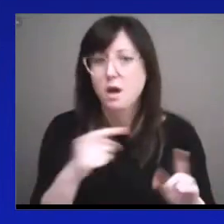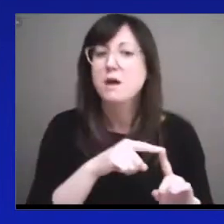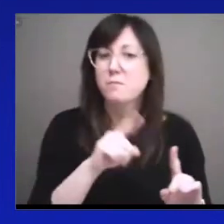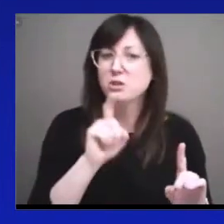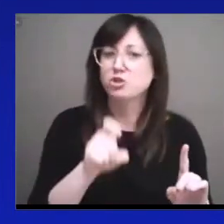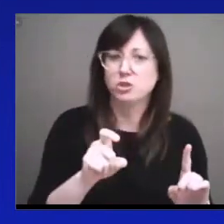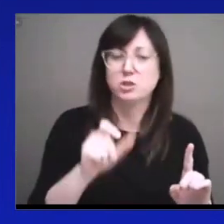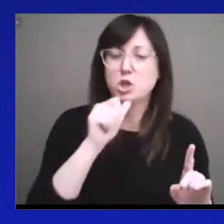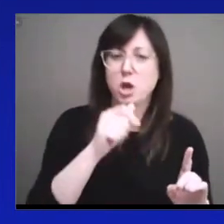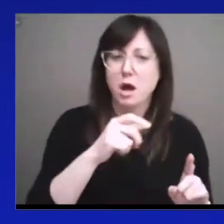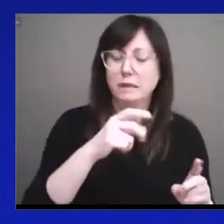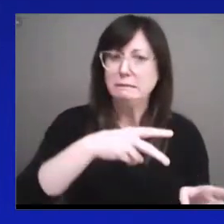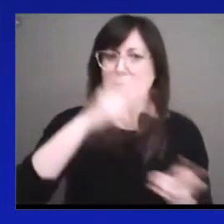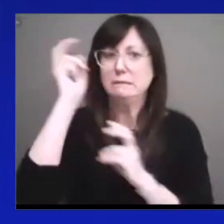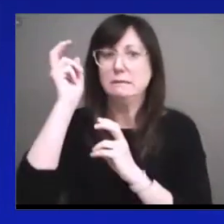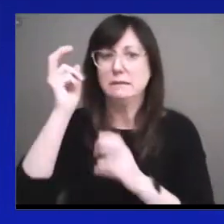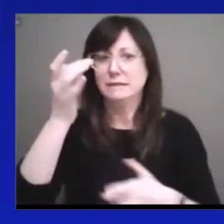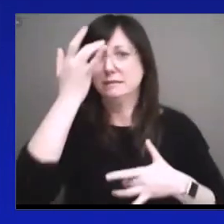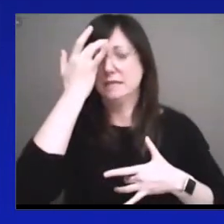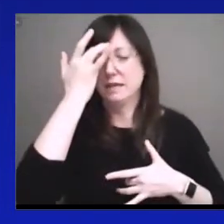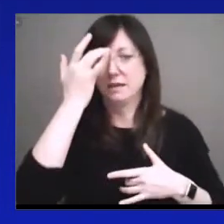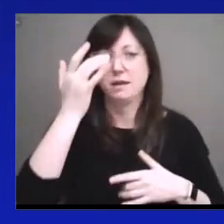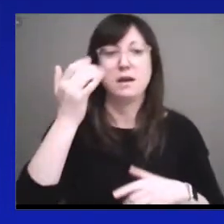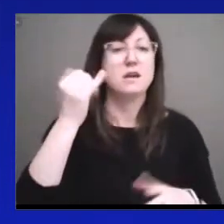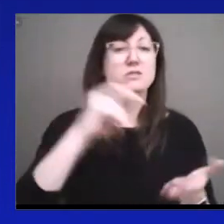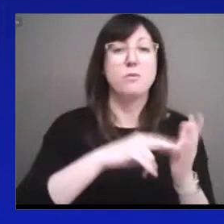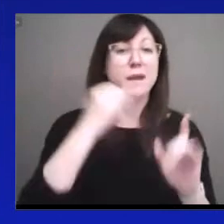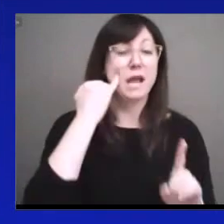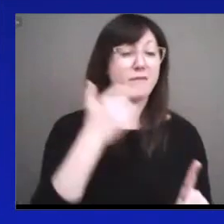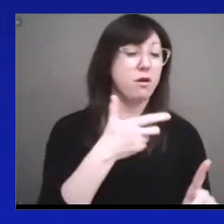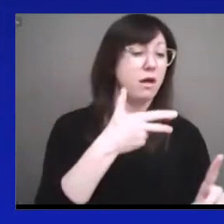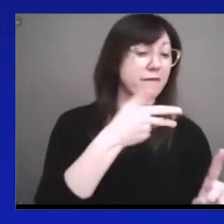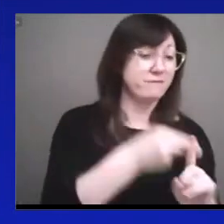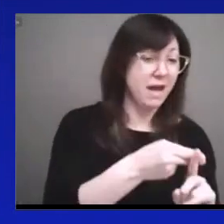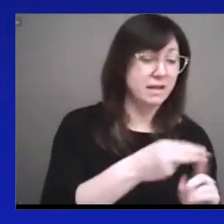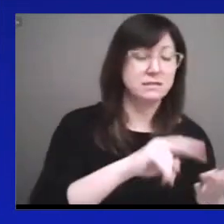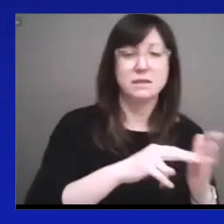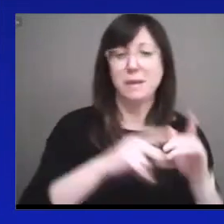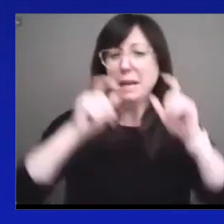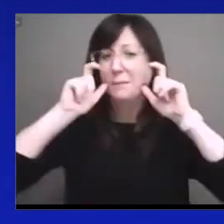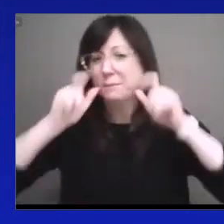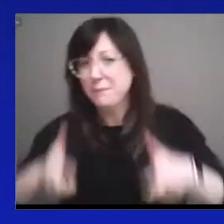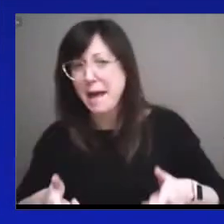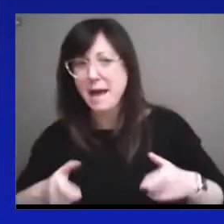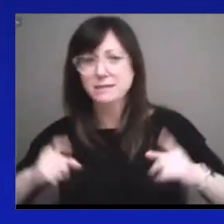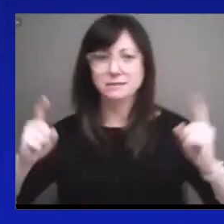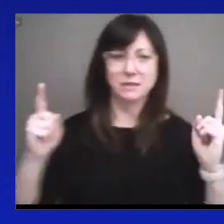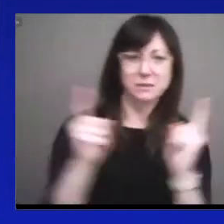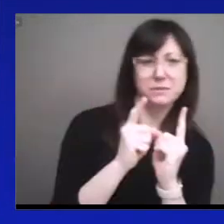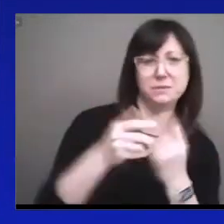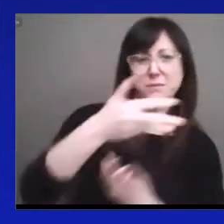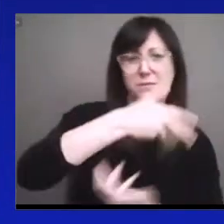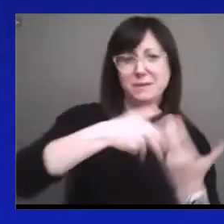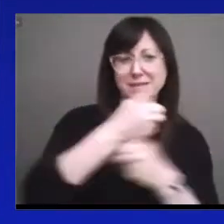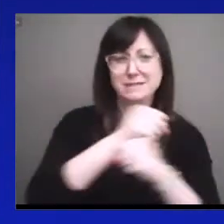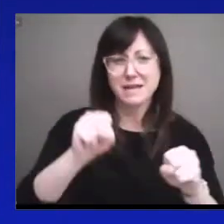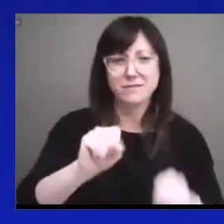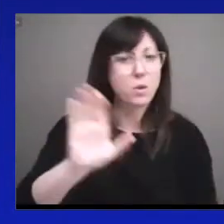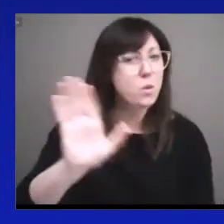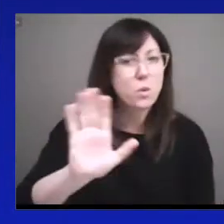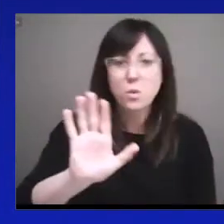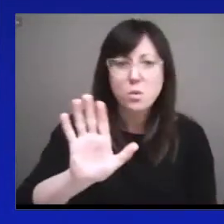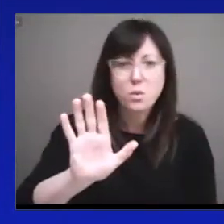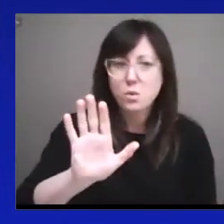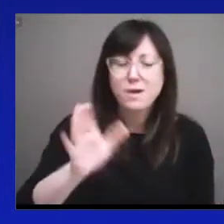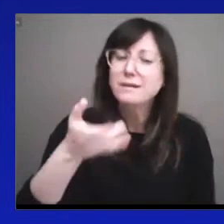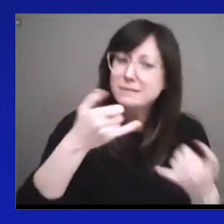people now that are vaccinated and they can forget the masks and they can forget the distance and they're safe for everybody. No, they still